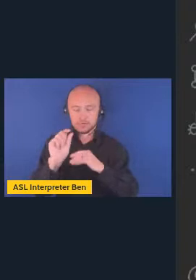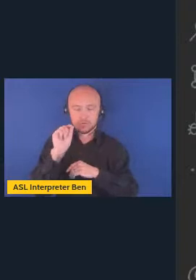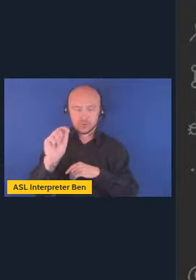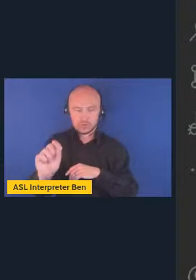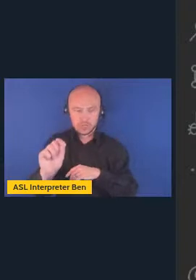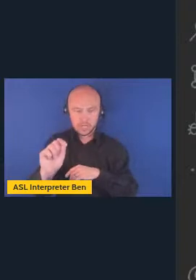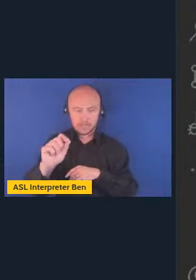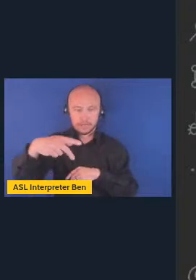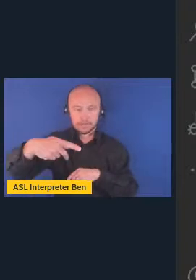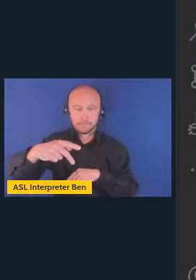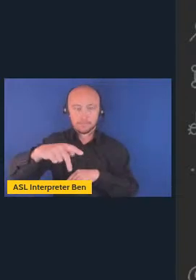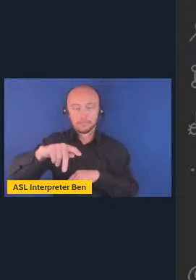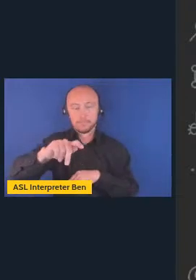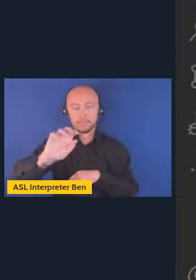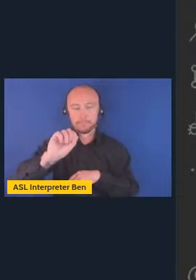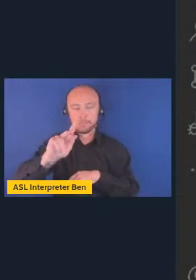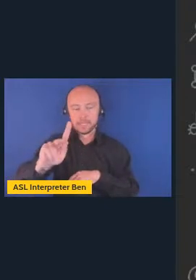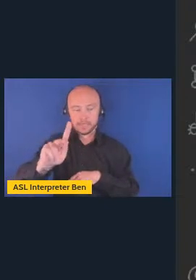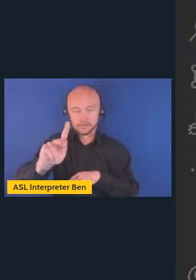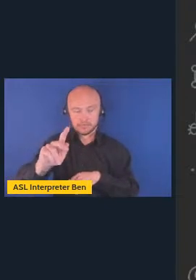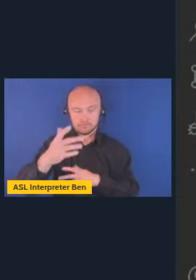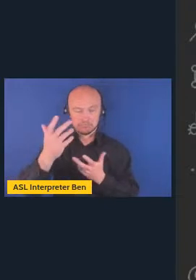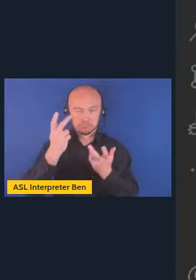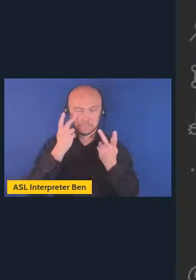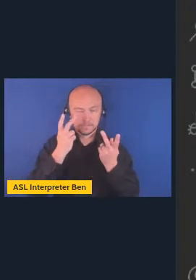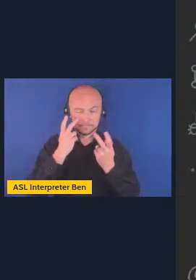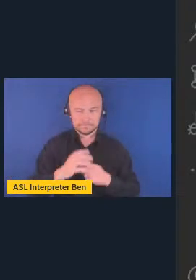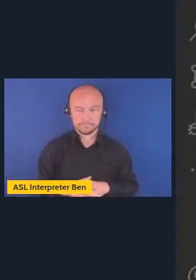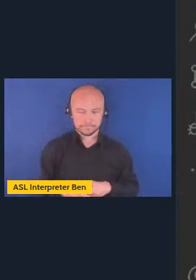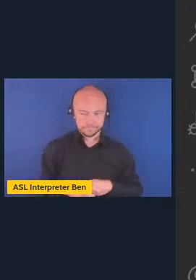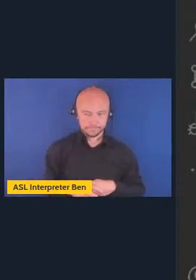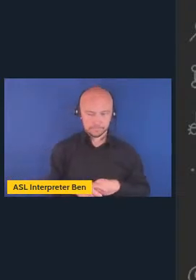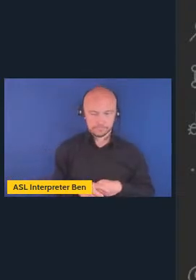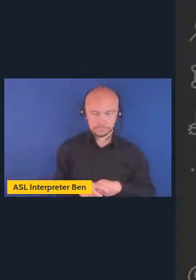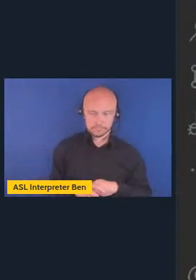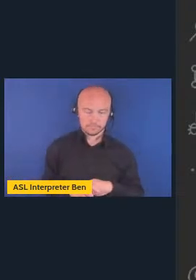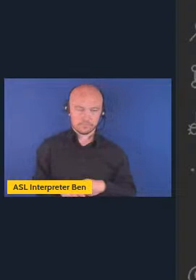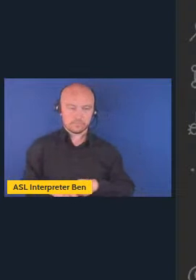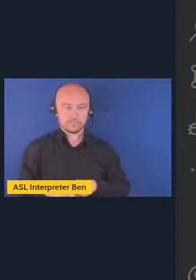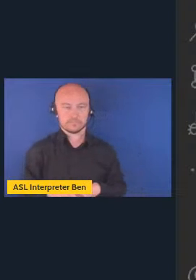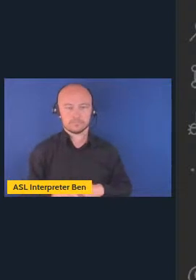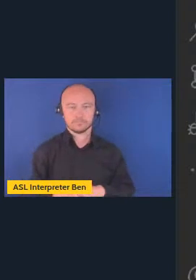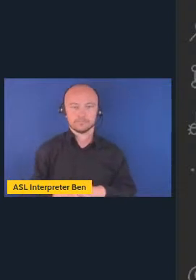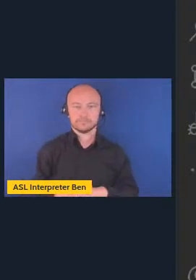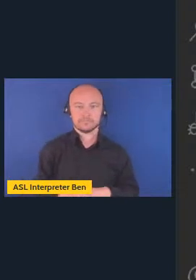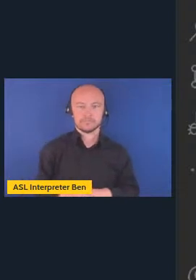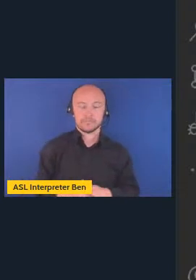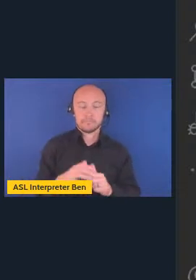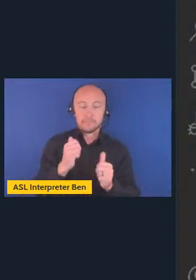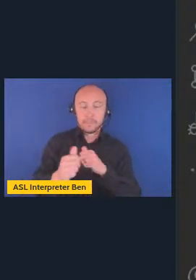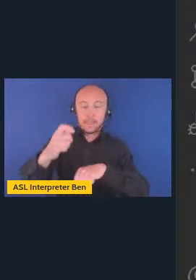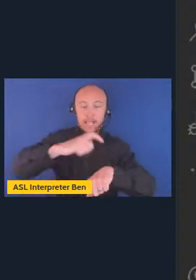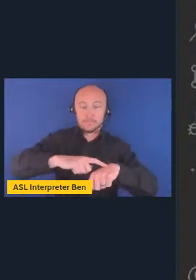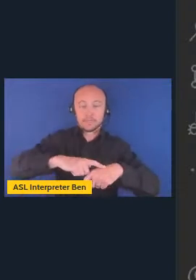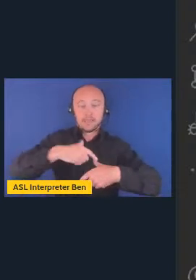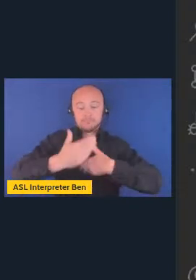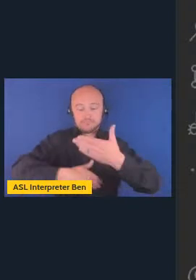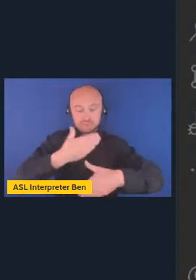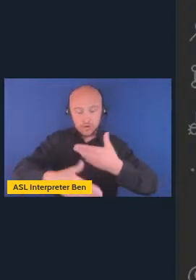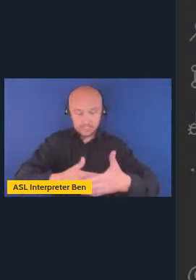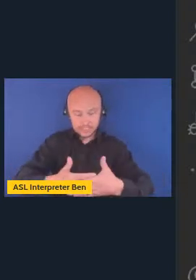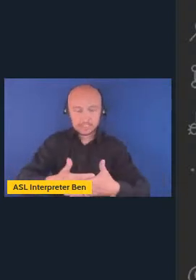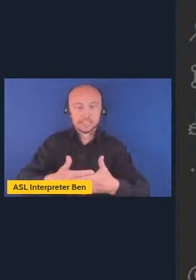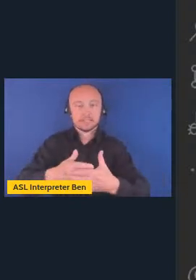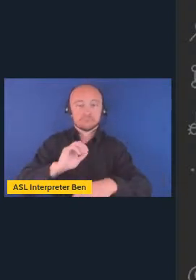counter.pick. I'm going to figure out what's there. And now every time there's processing, I'm incrementing a counter,